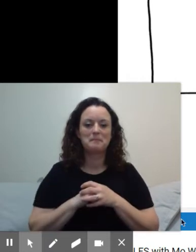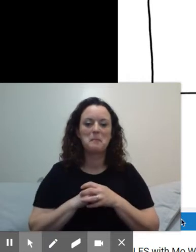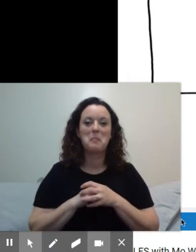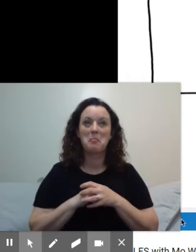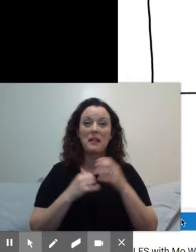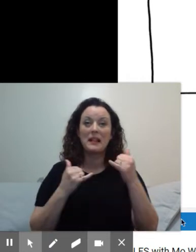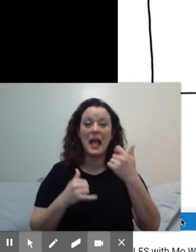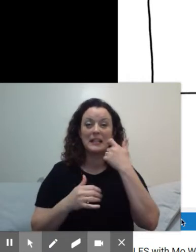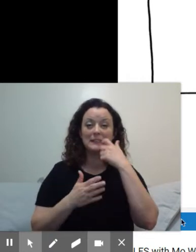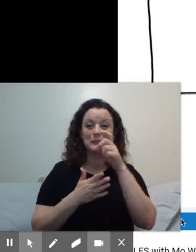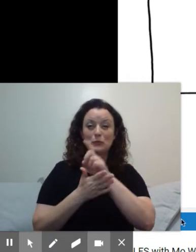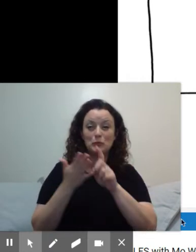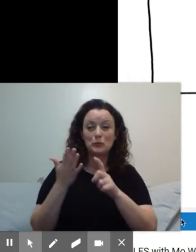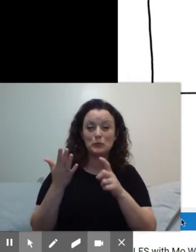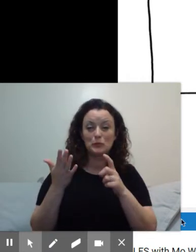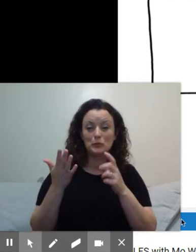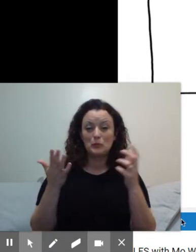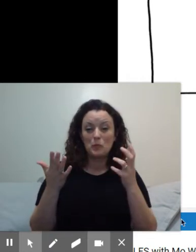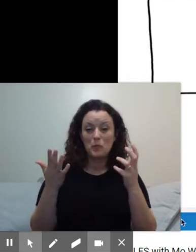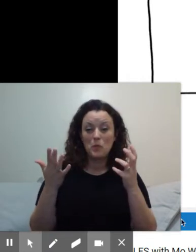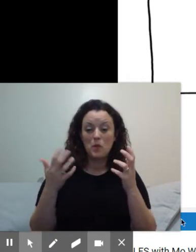I now just drew you this